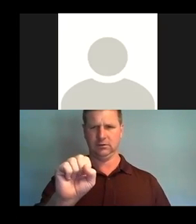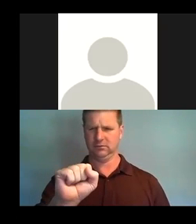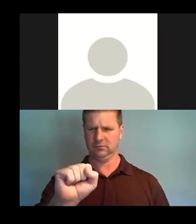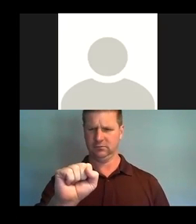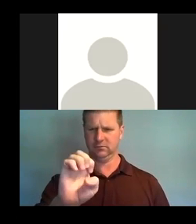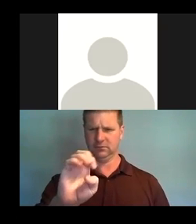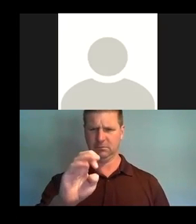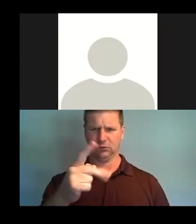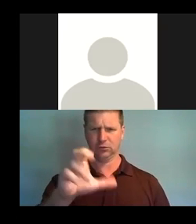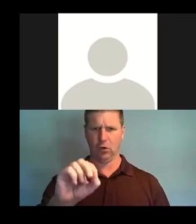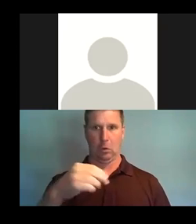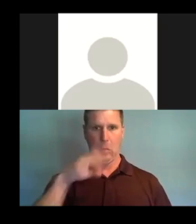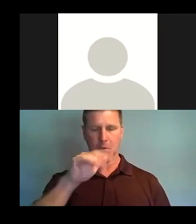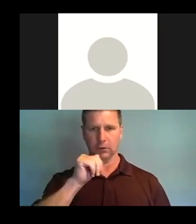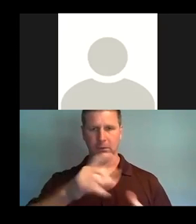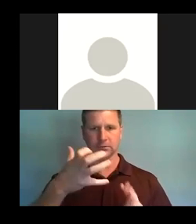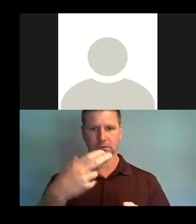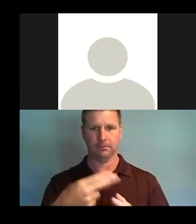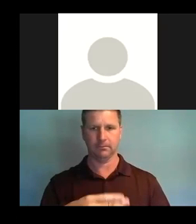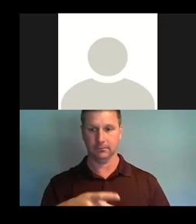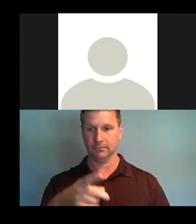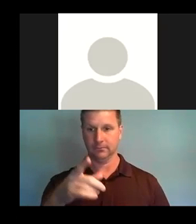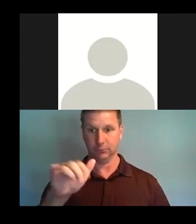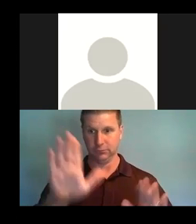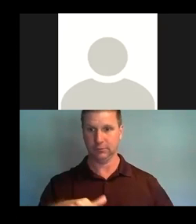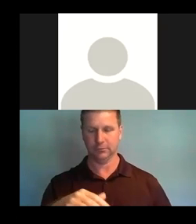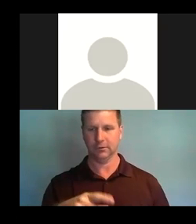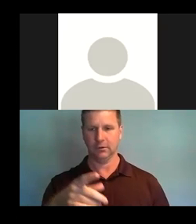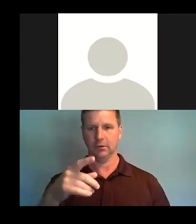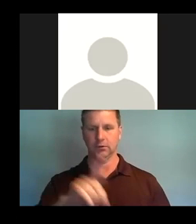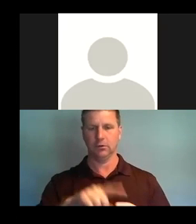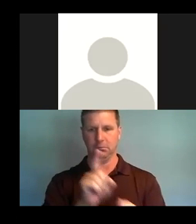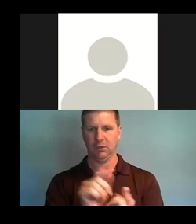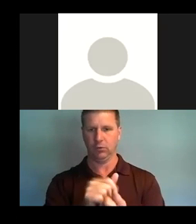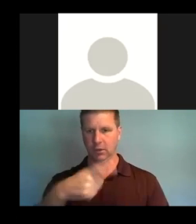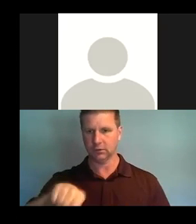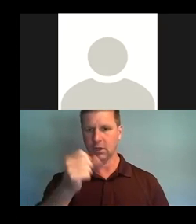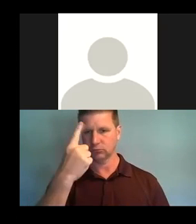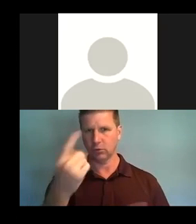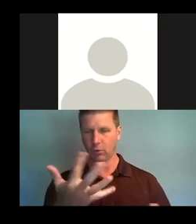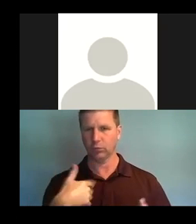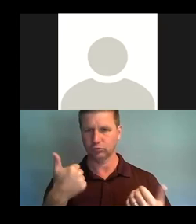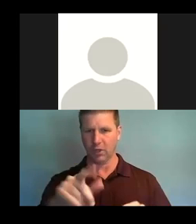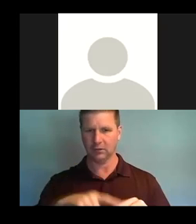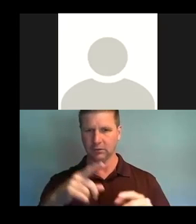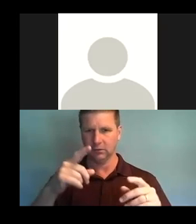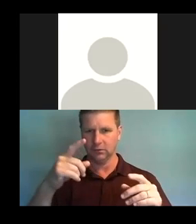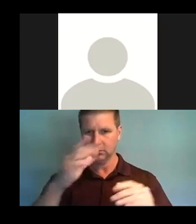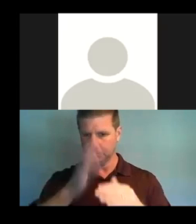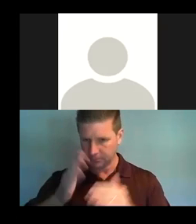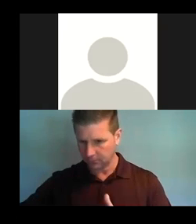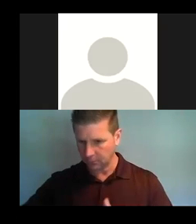hope I didn't mess his name up too much. That was great. For taking time to actually meet with us, understand what we were trying to get accomplished, and